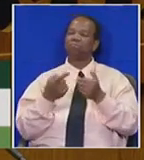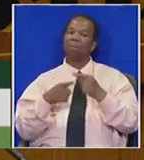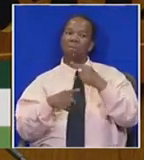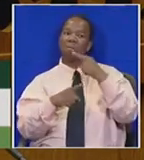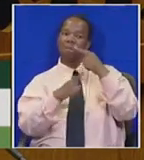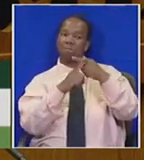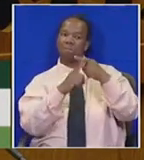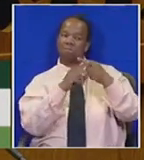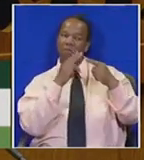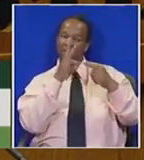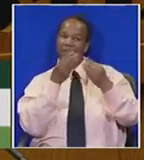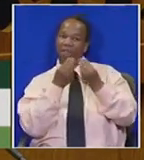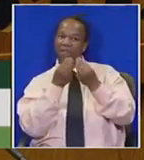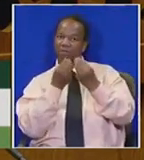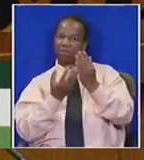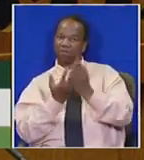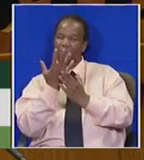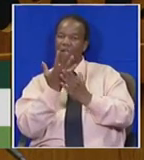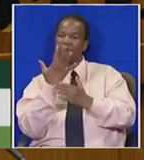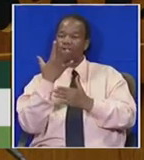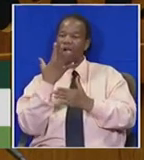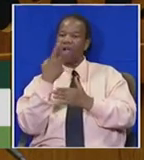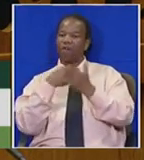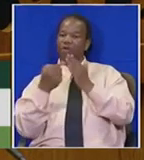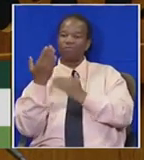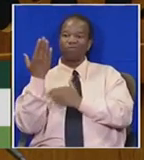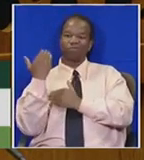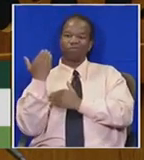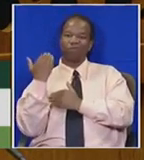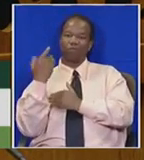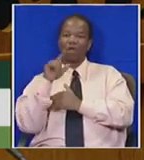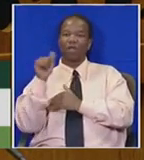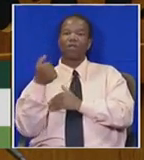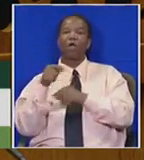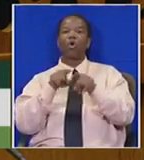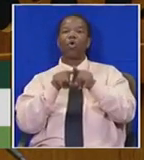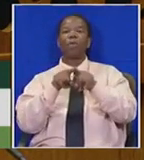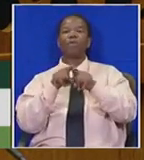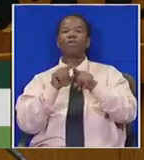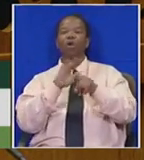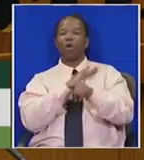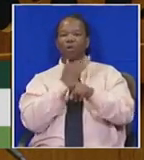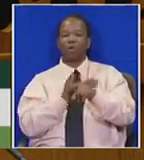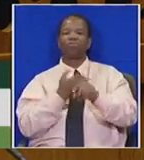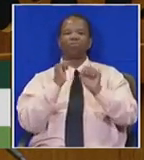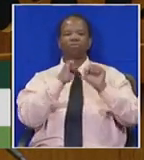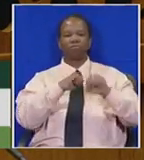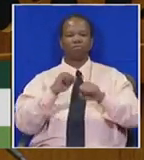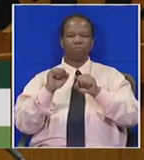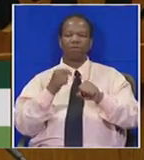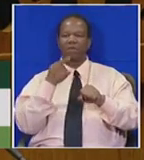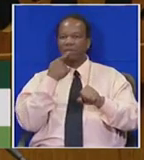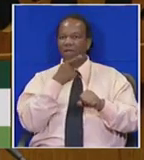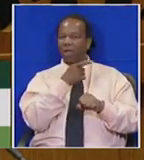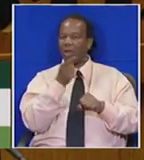confidence boost. 5 weeks ago, the competition authorities approved a transaction that will see